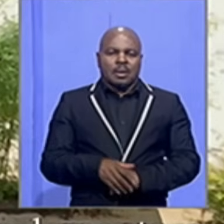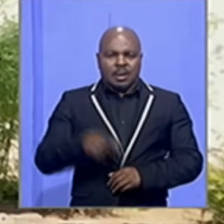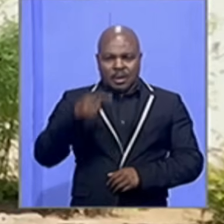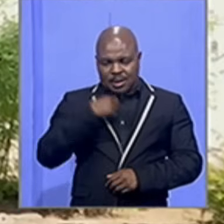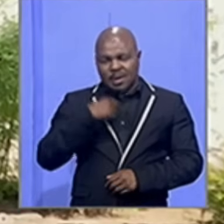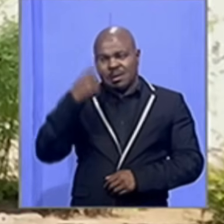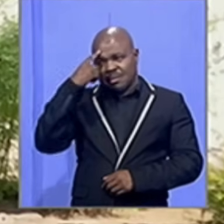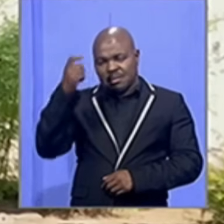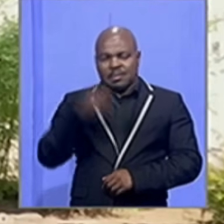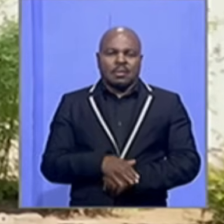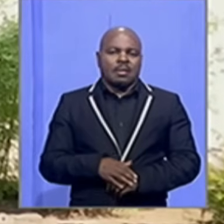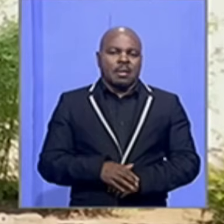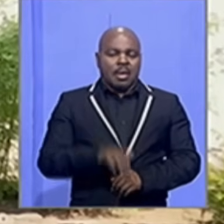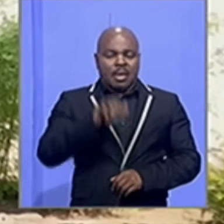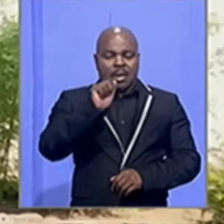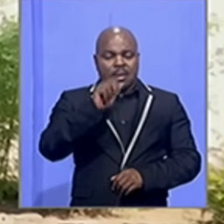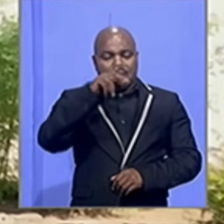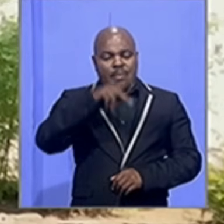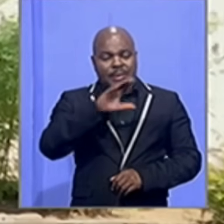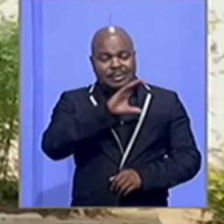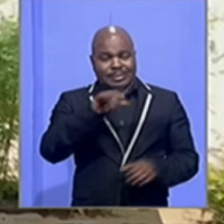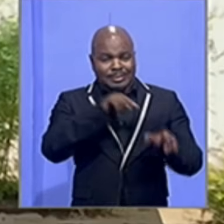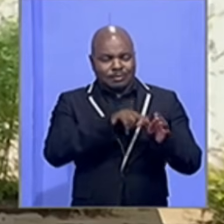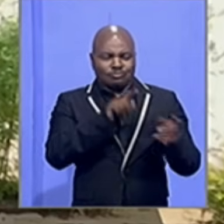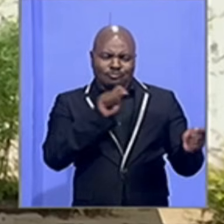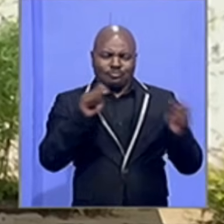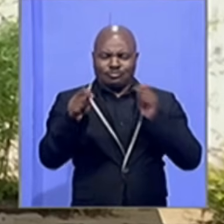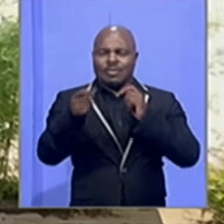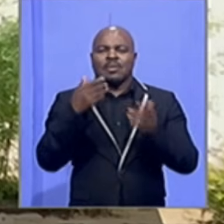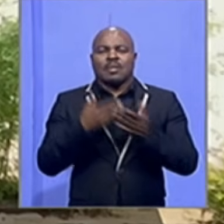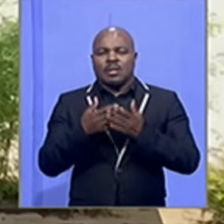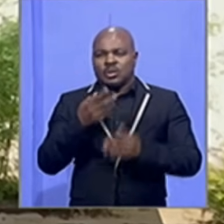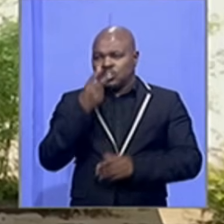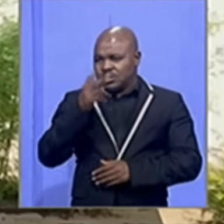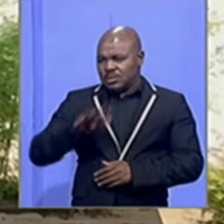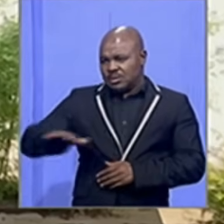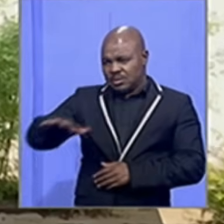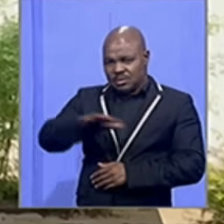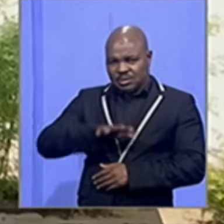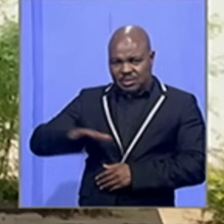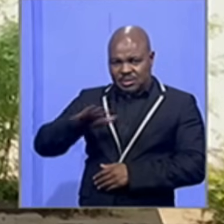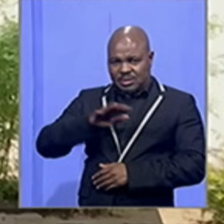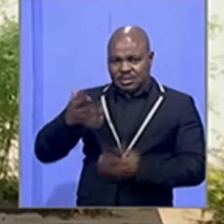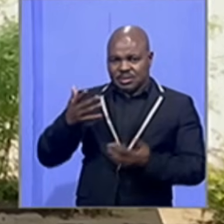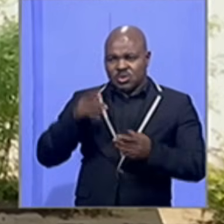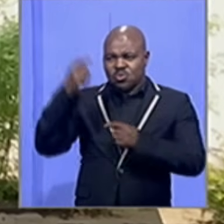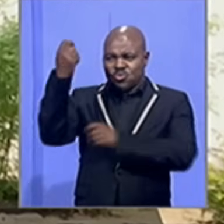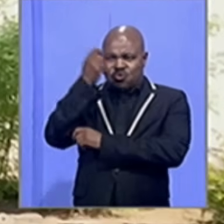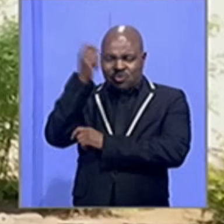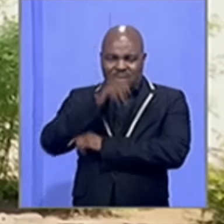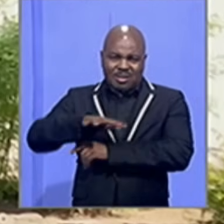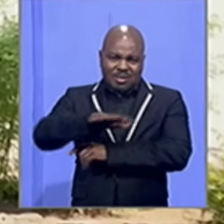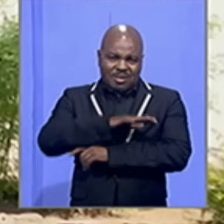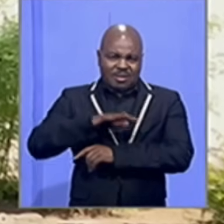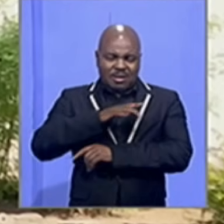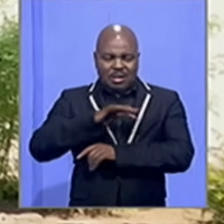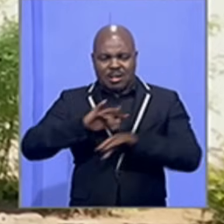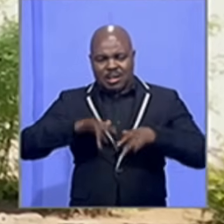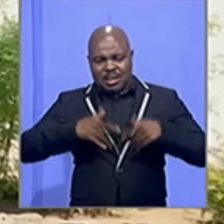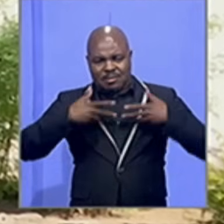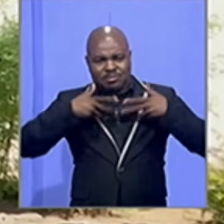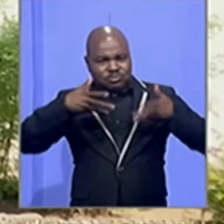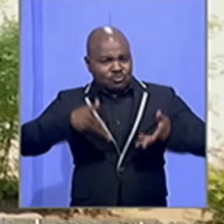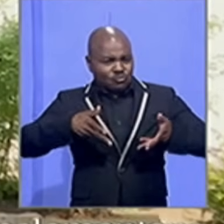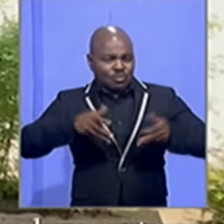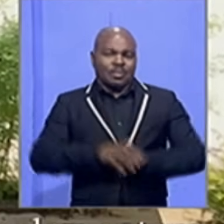ka tlisa change e kgolo, more especially ga re checka mo ga rena re le mo ga re phela mo di rural areas.